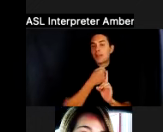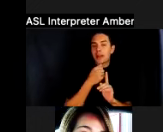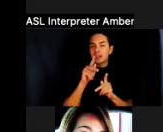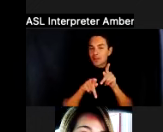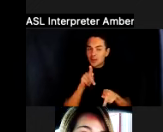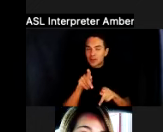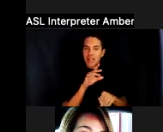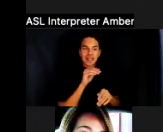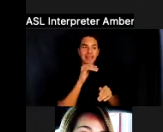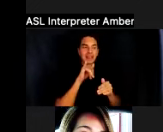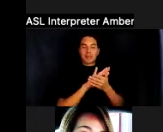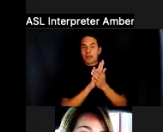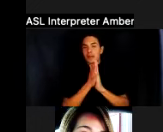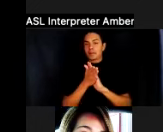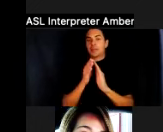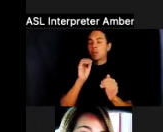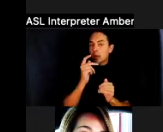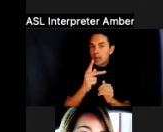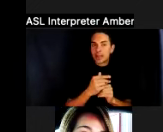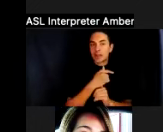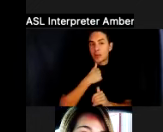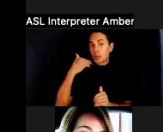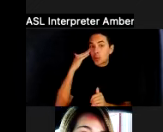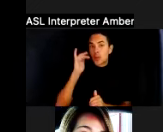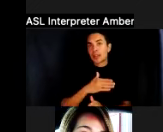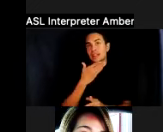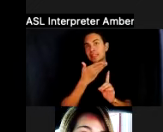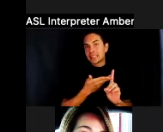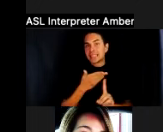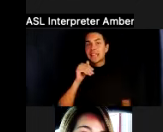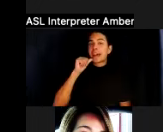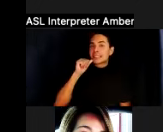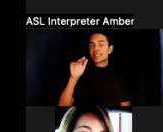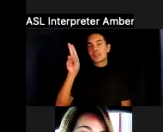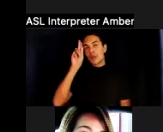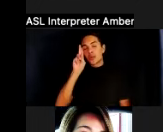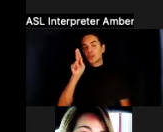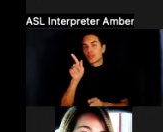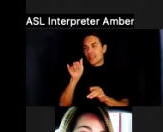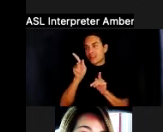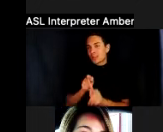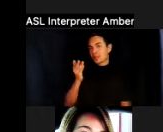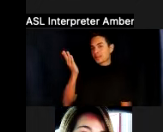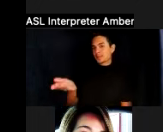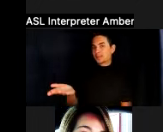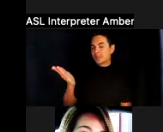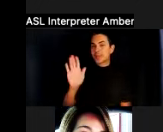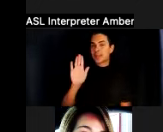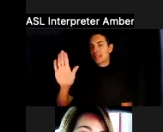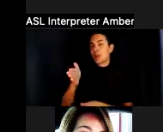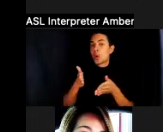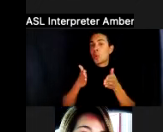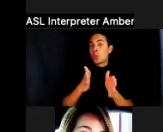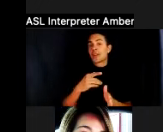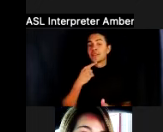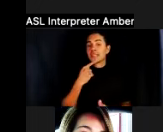that becomes sort of like, okay, well, we know that this auntie or uncle or person is like this is sort of their way of saying things